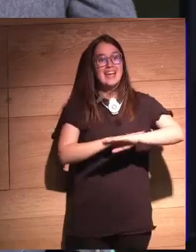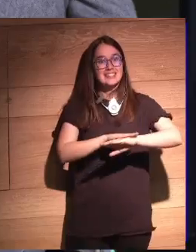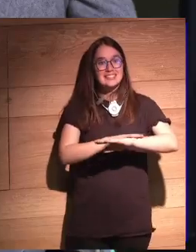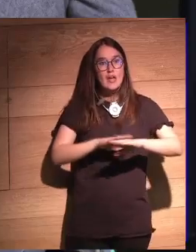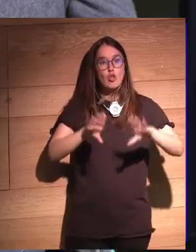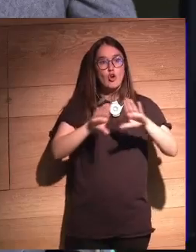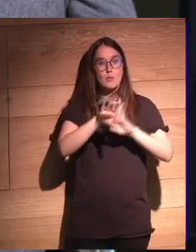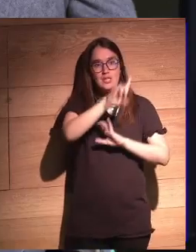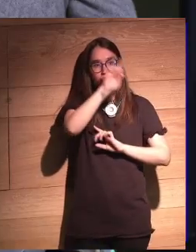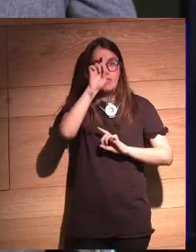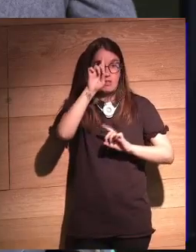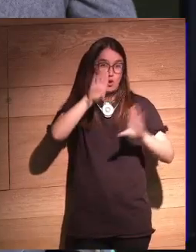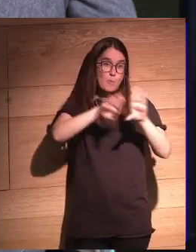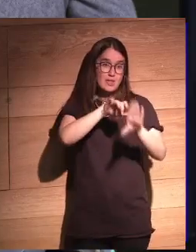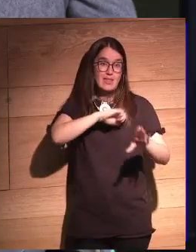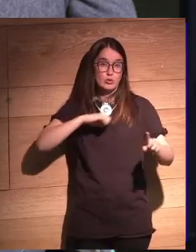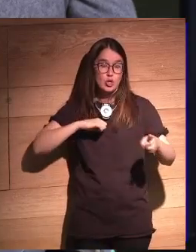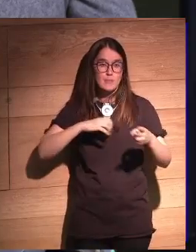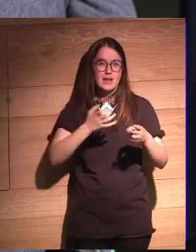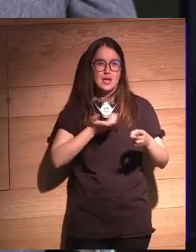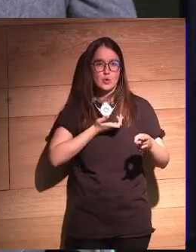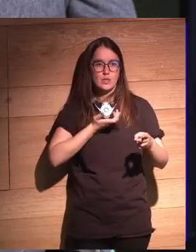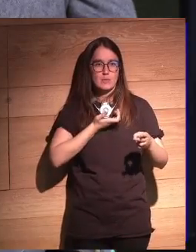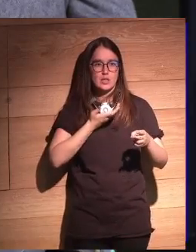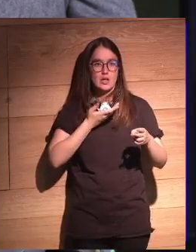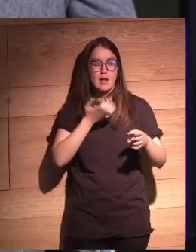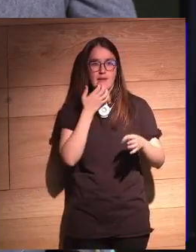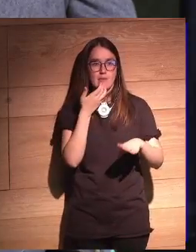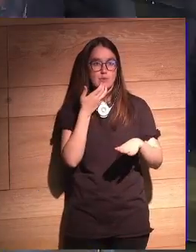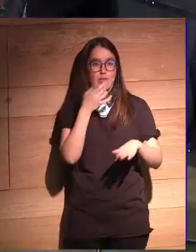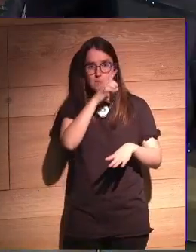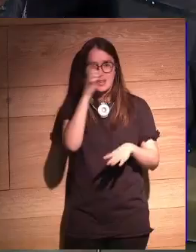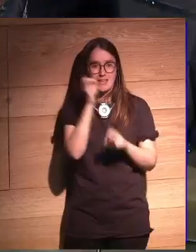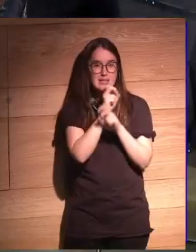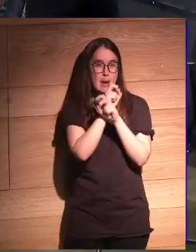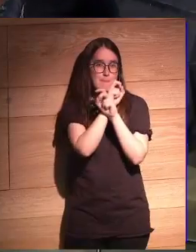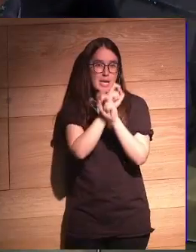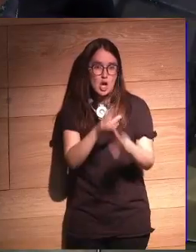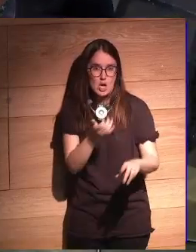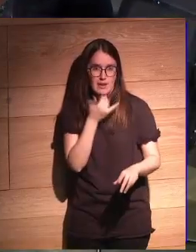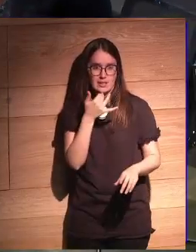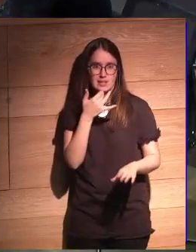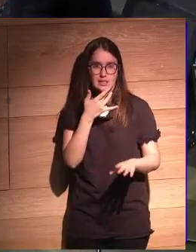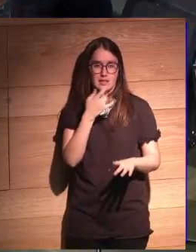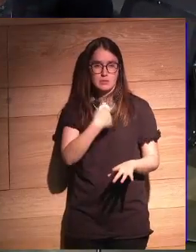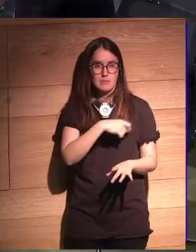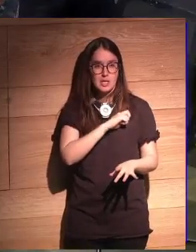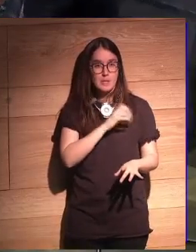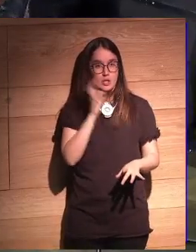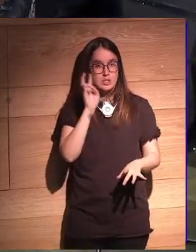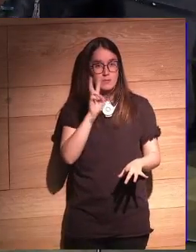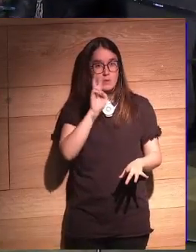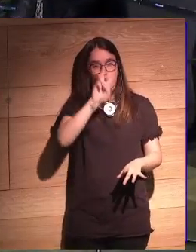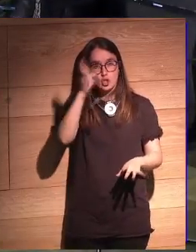bit state, region, and town hall. The example of Madrid is one of the worst